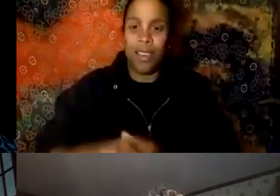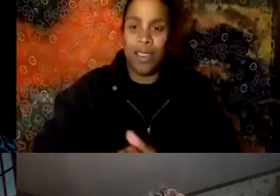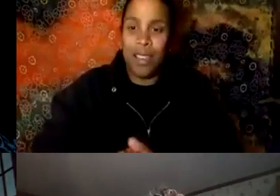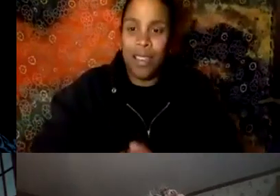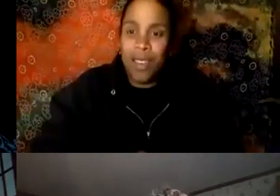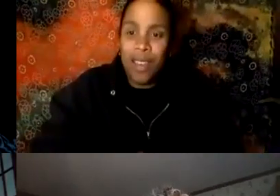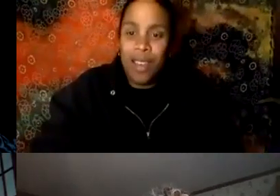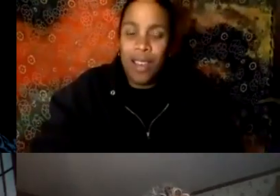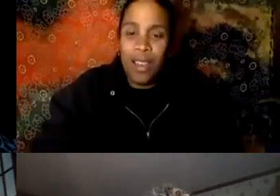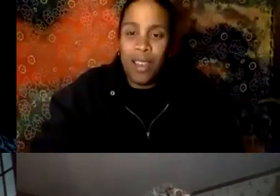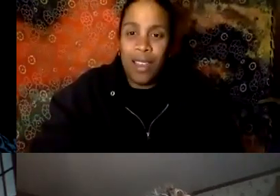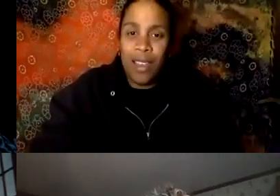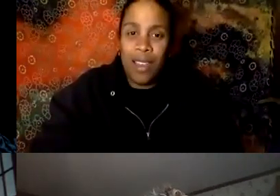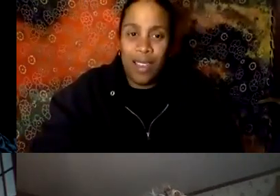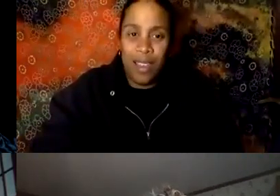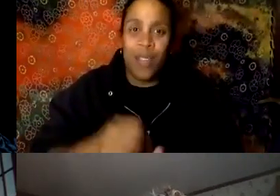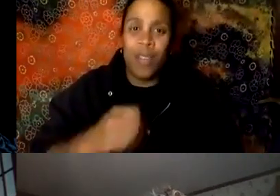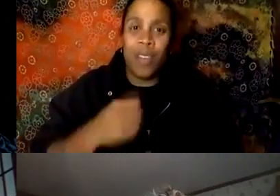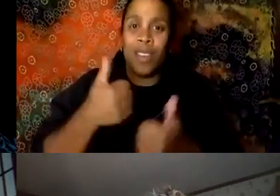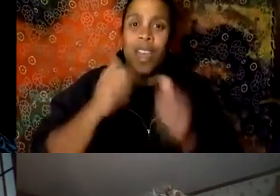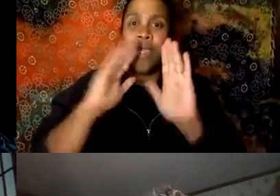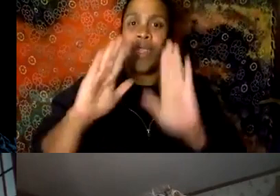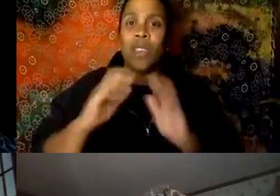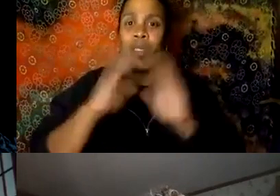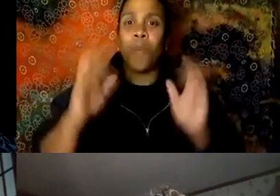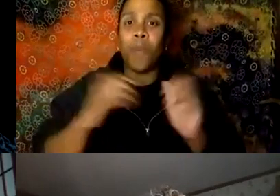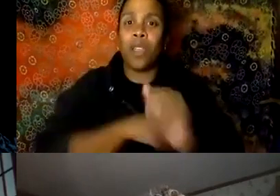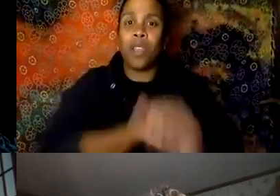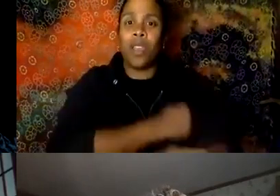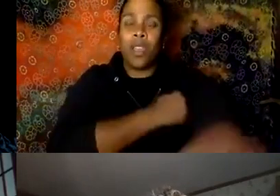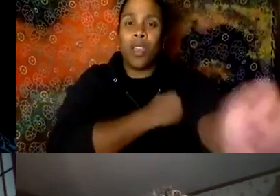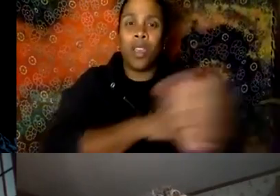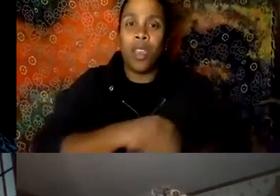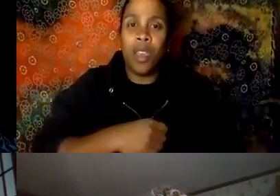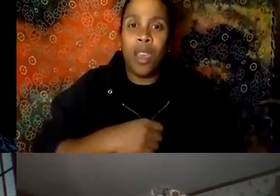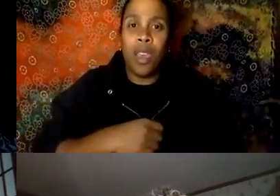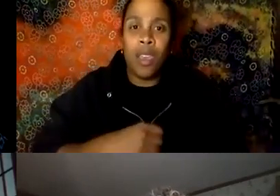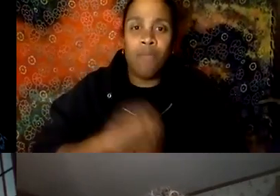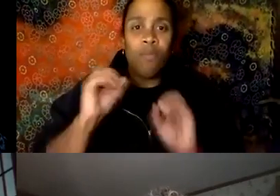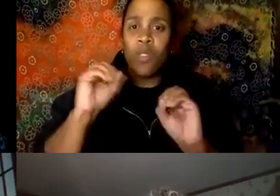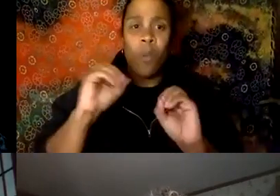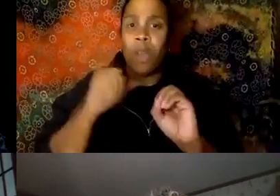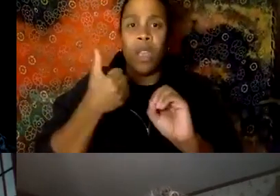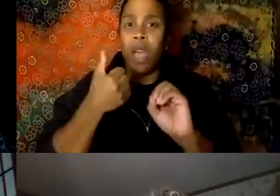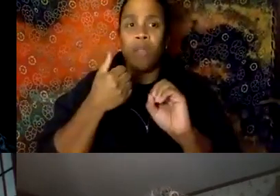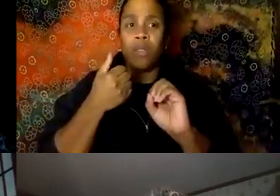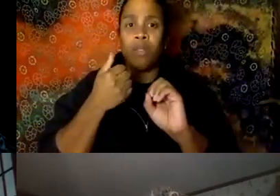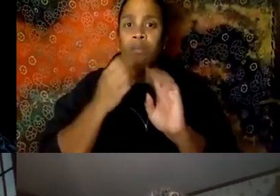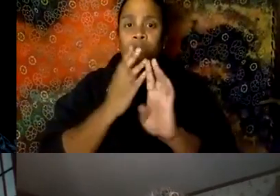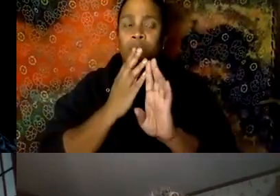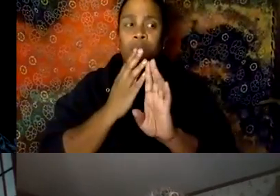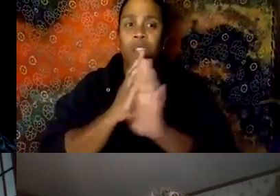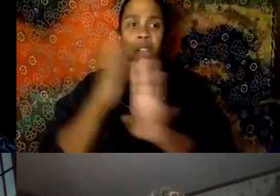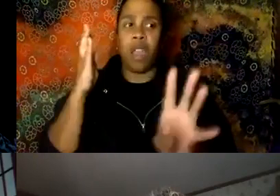Great. Thank you so much. All right. Let's see. I think we don't have anyone else in line for questions. So we are open. If someone else wants to ask a